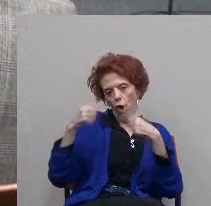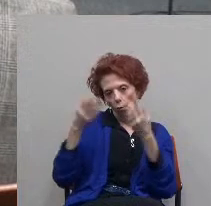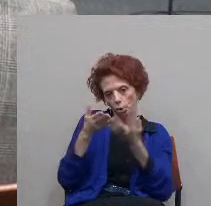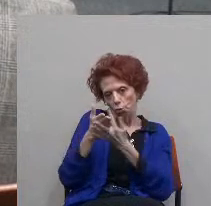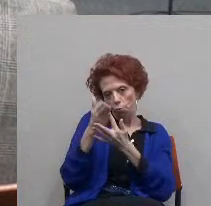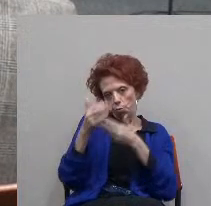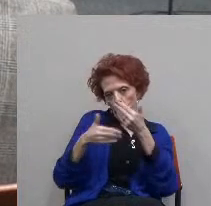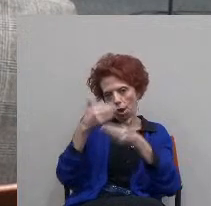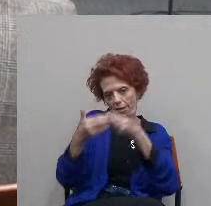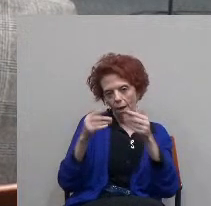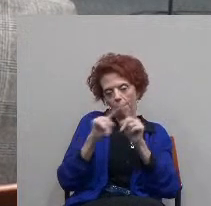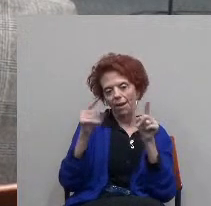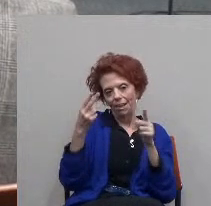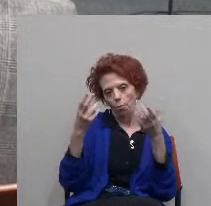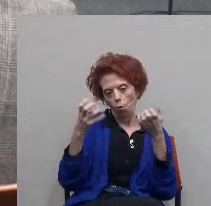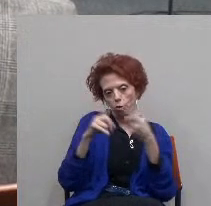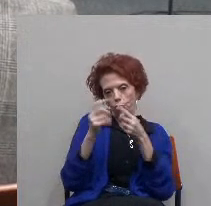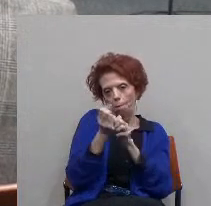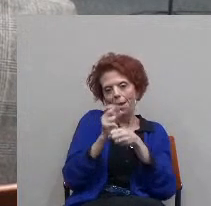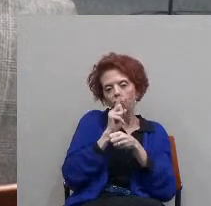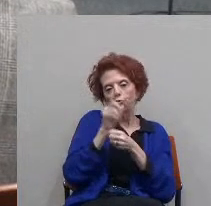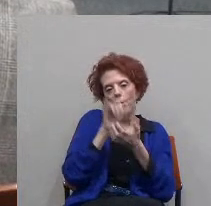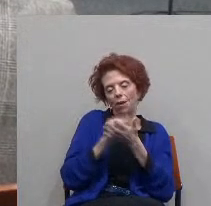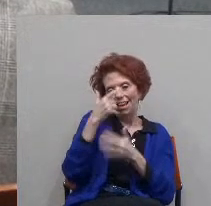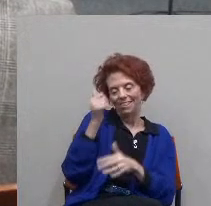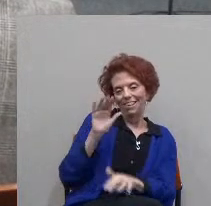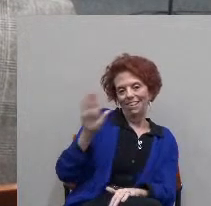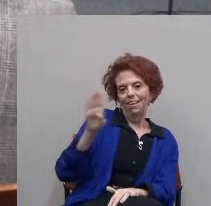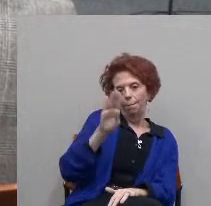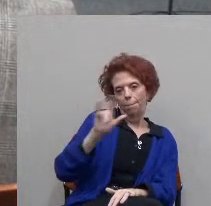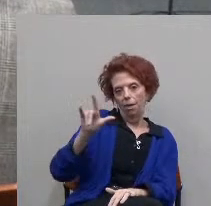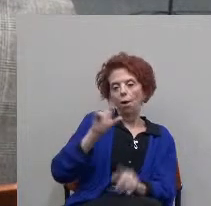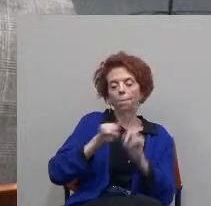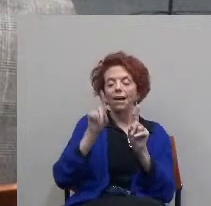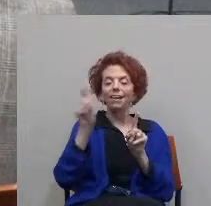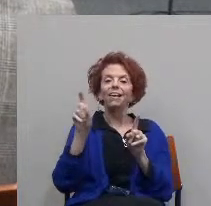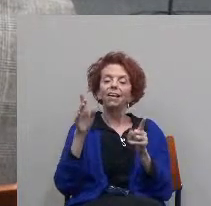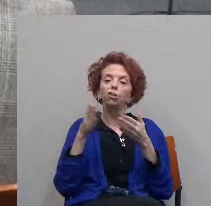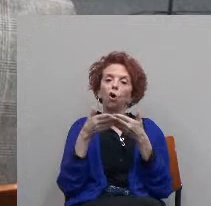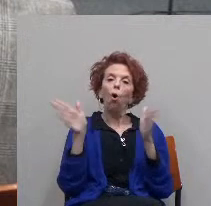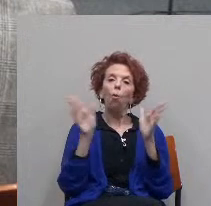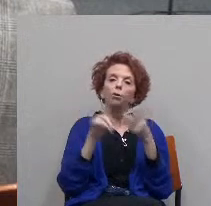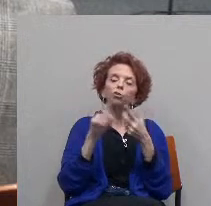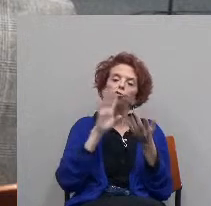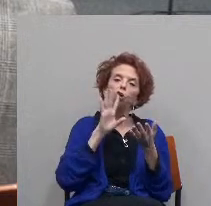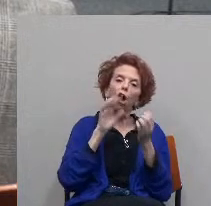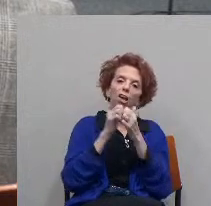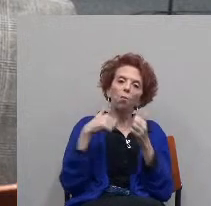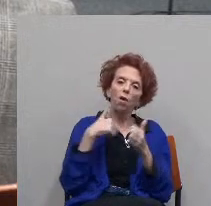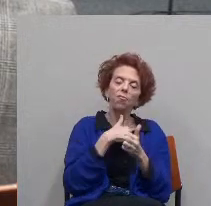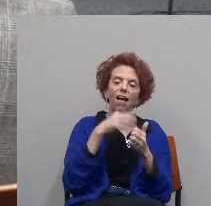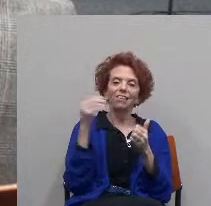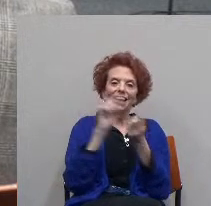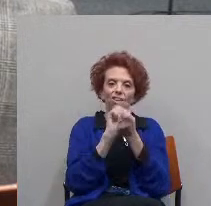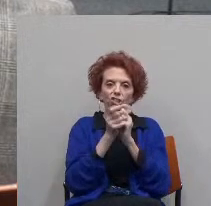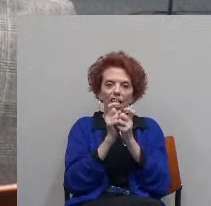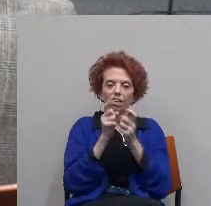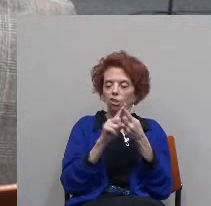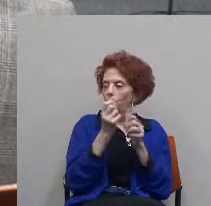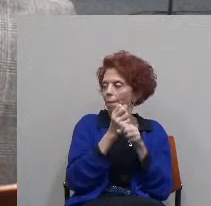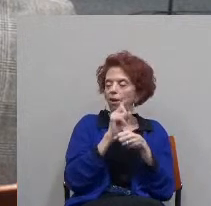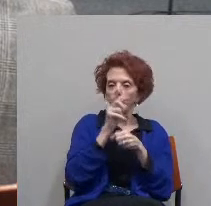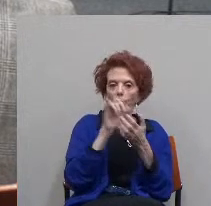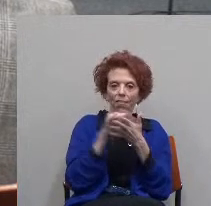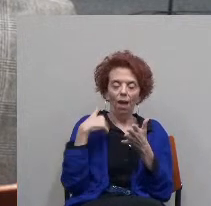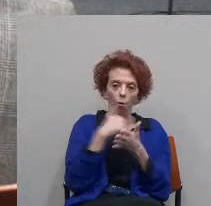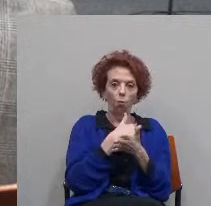process, but he wanted to make sure that was in there because this is his bill. But he is amenable to talking to us and changing things in the bill to make sure that